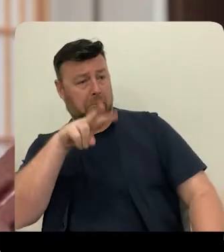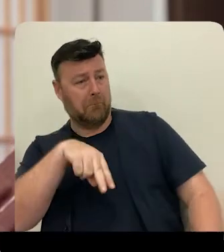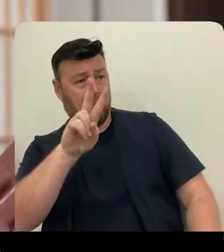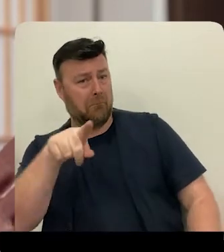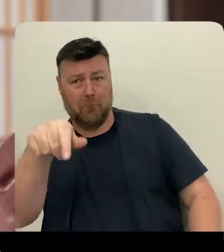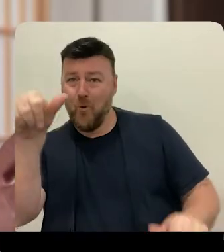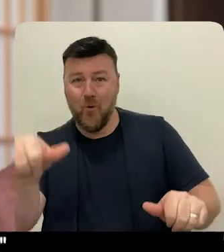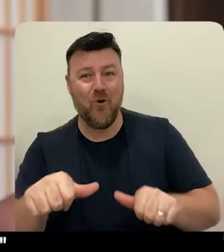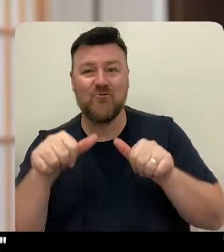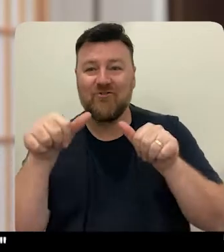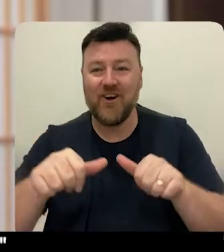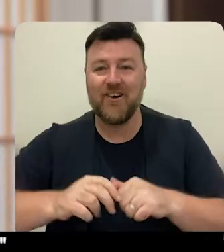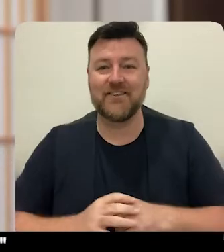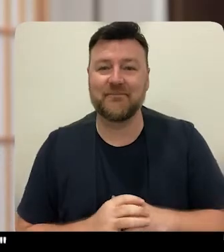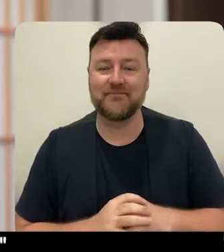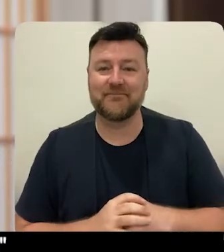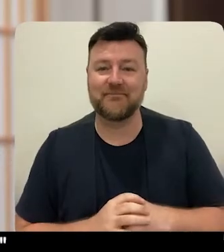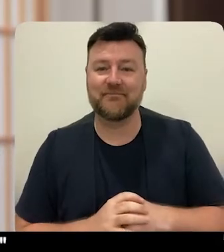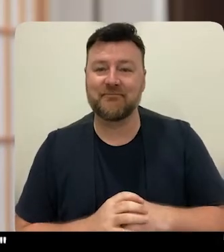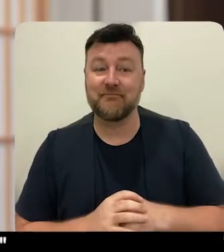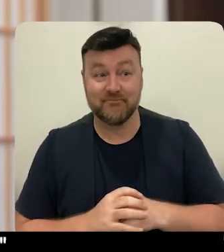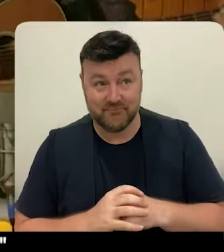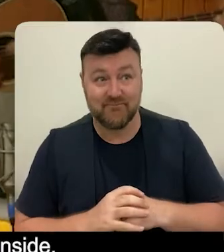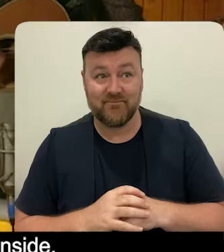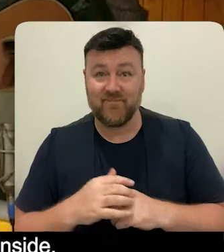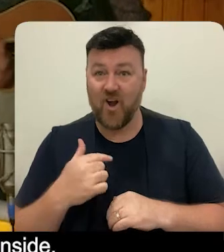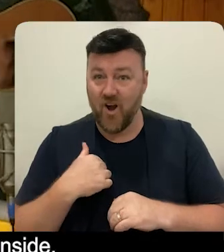on the outside. You're doing okay, you're doing really good.